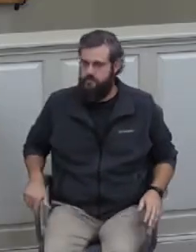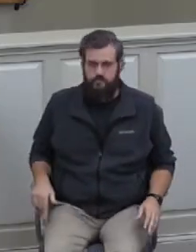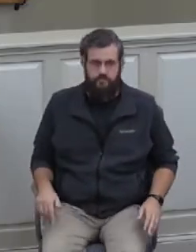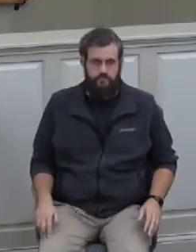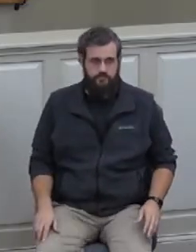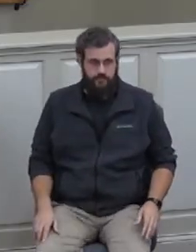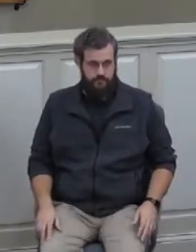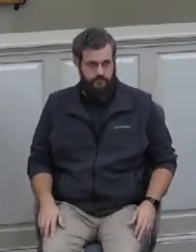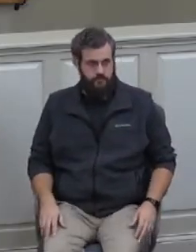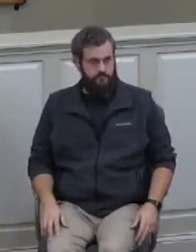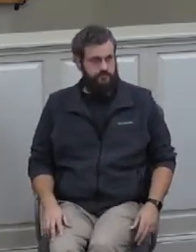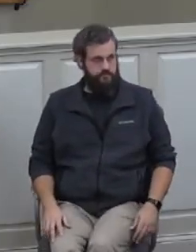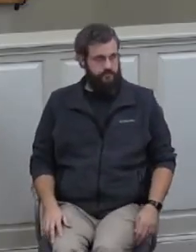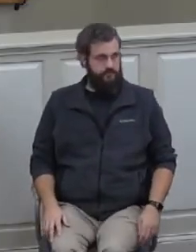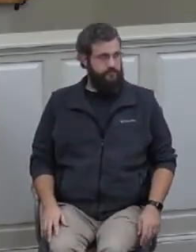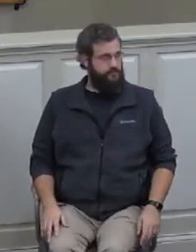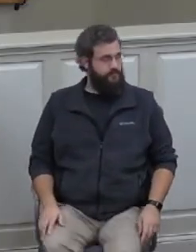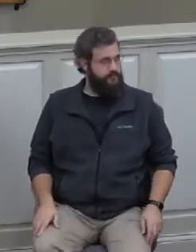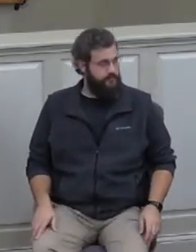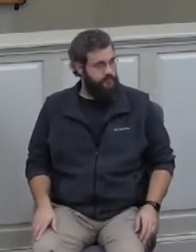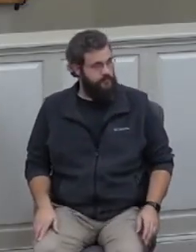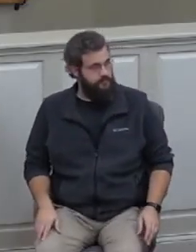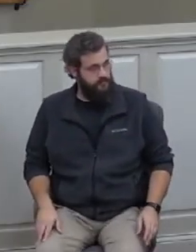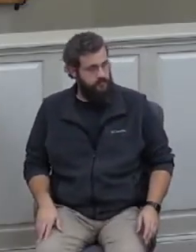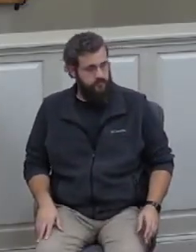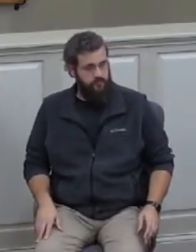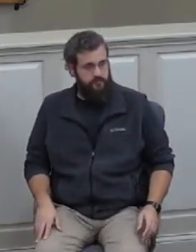You will, of course, stick around, I'm sure.